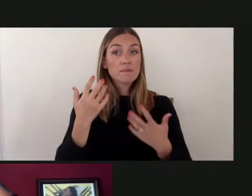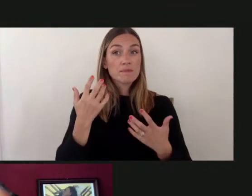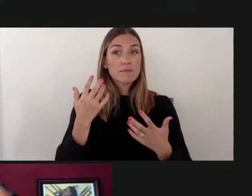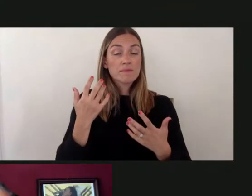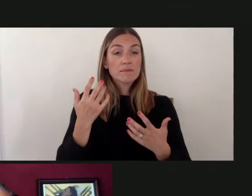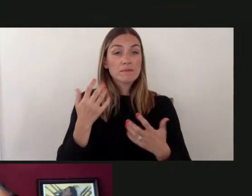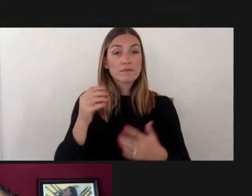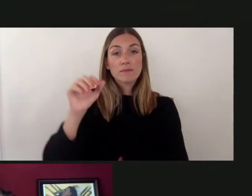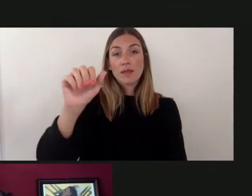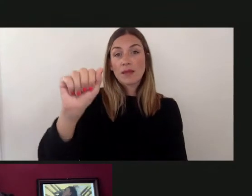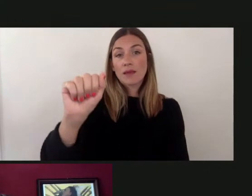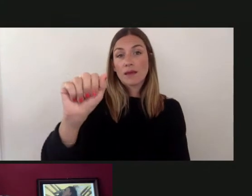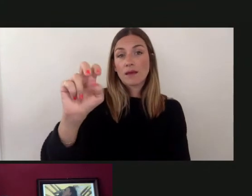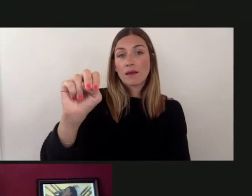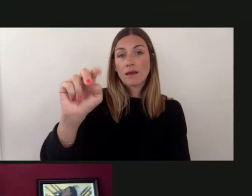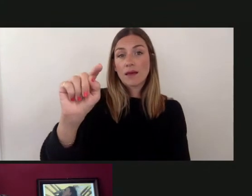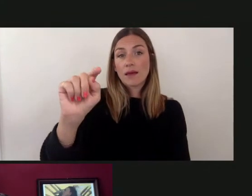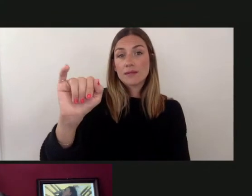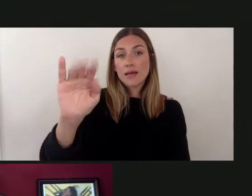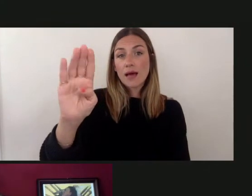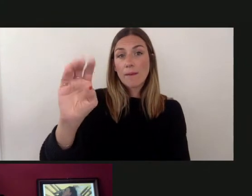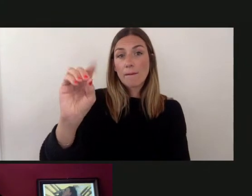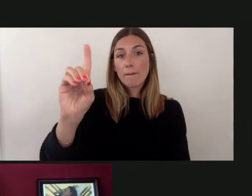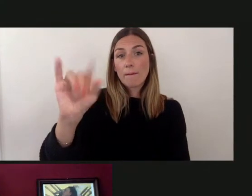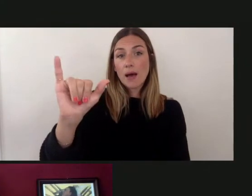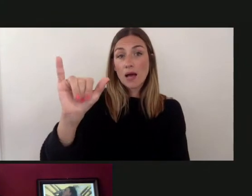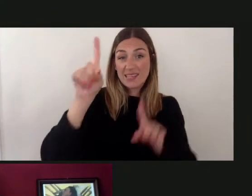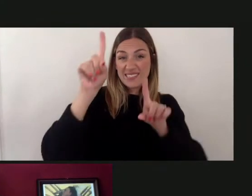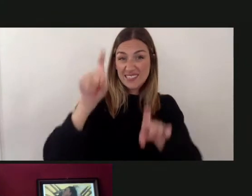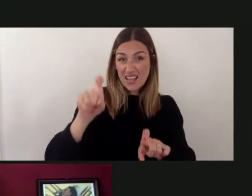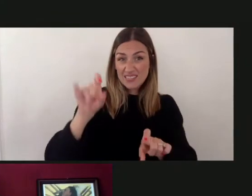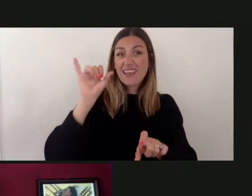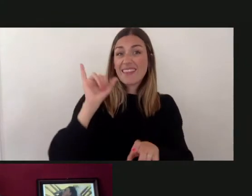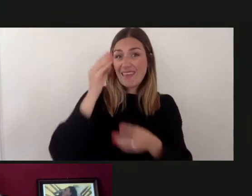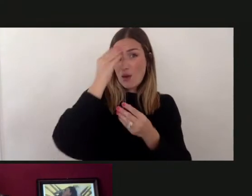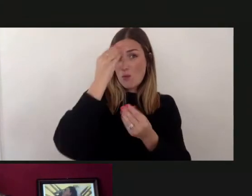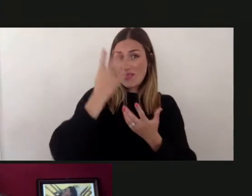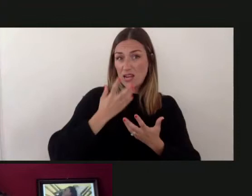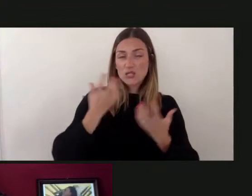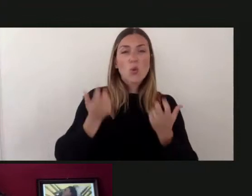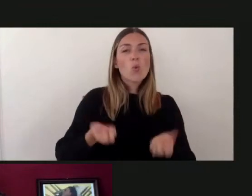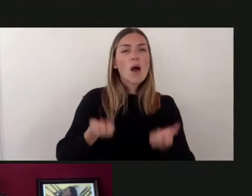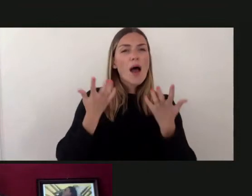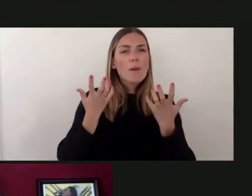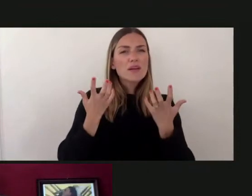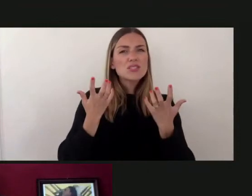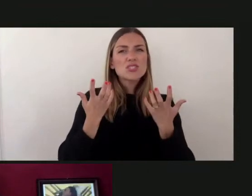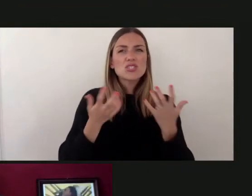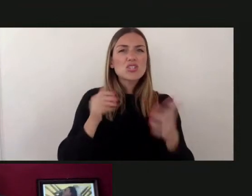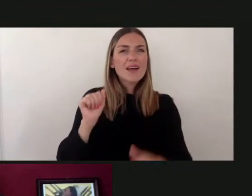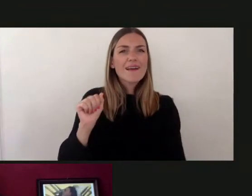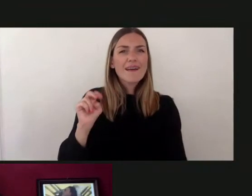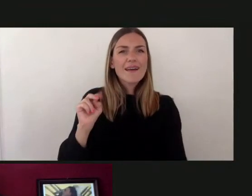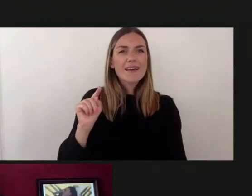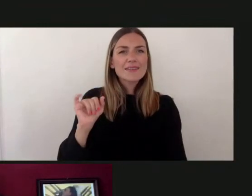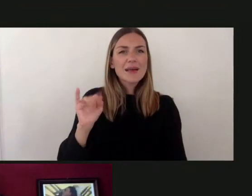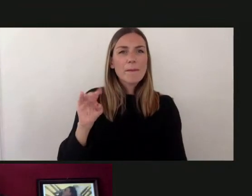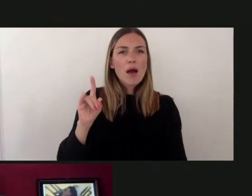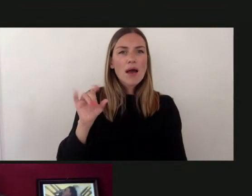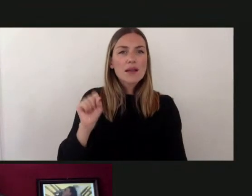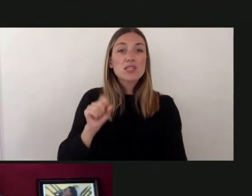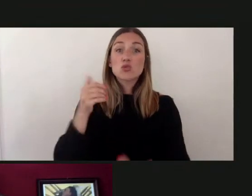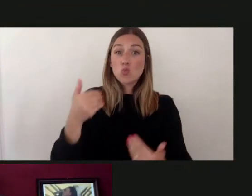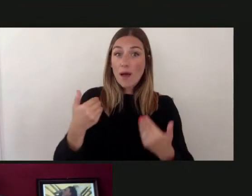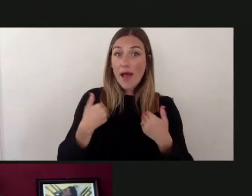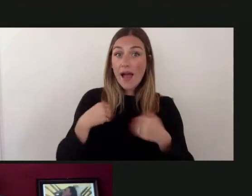the antibody test, that is to let us know how much antibodies you do